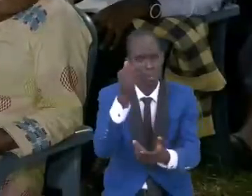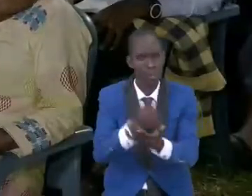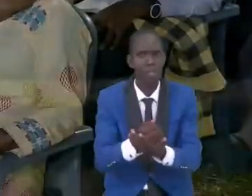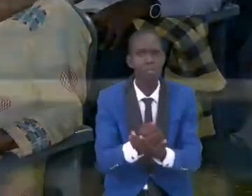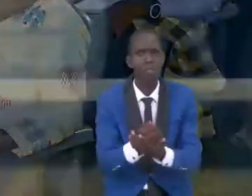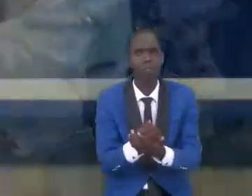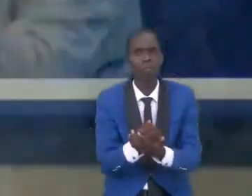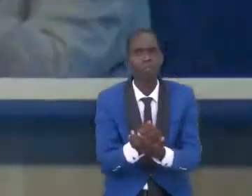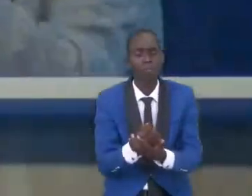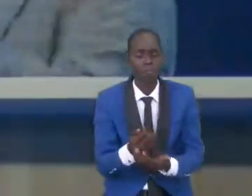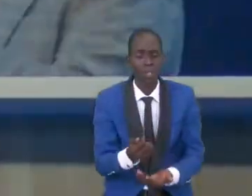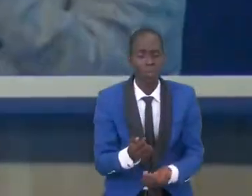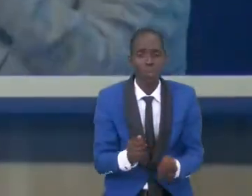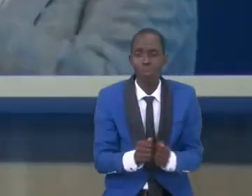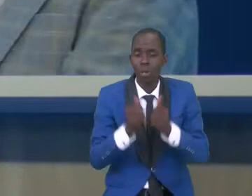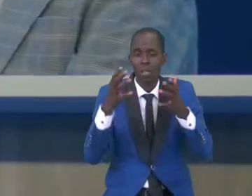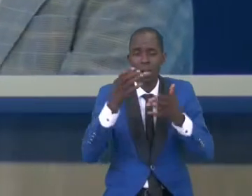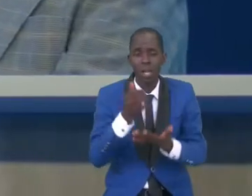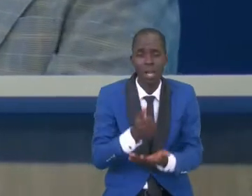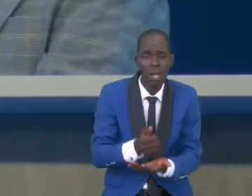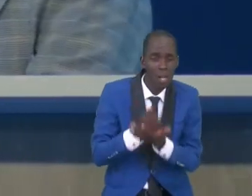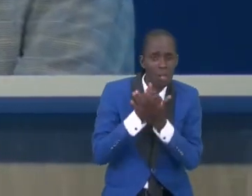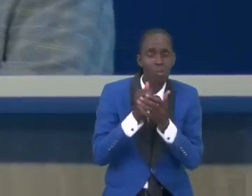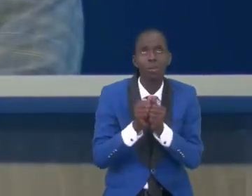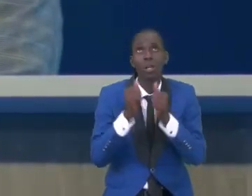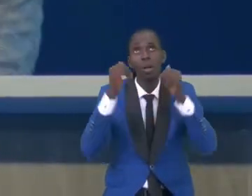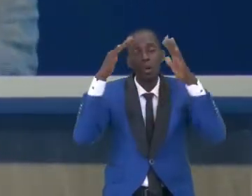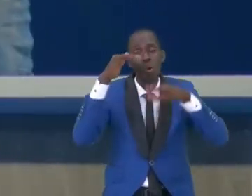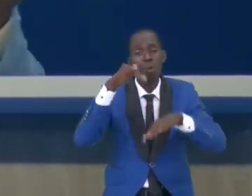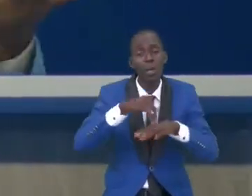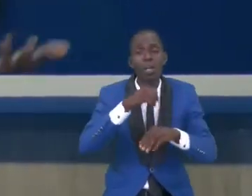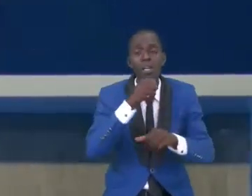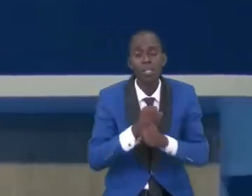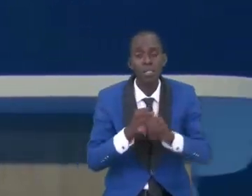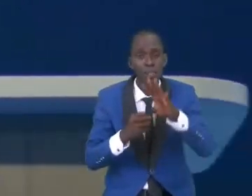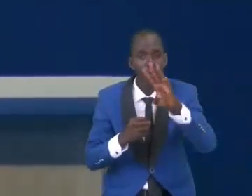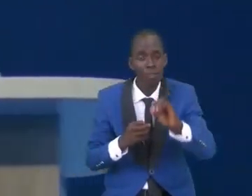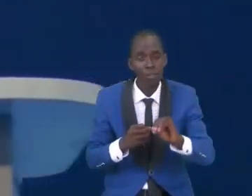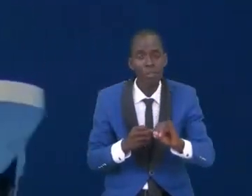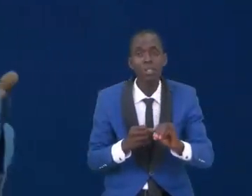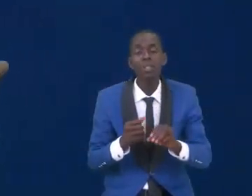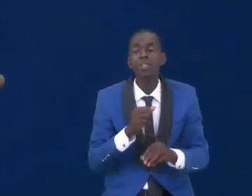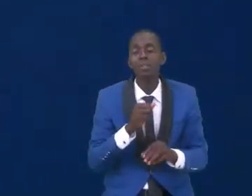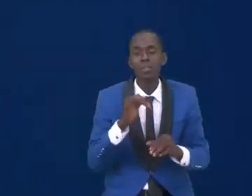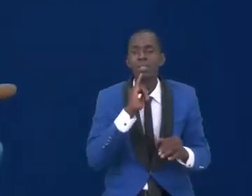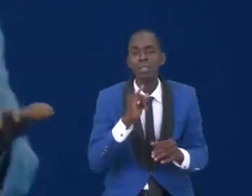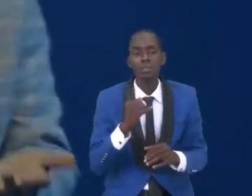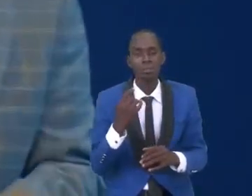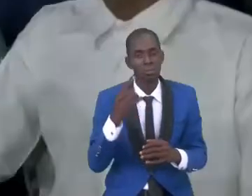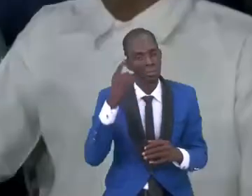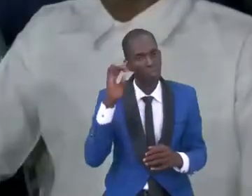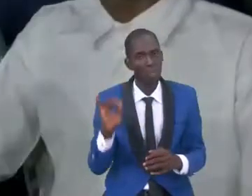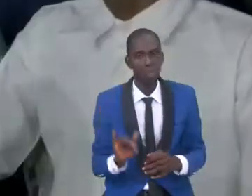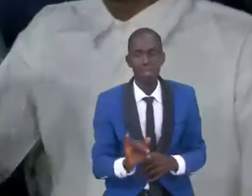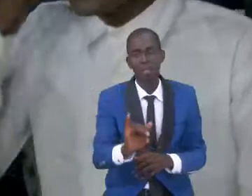Yeah. Helpless and hopeless at 40, helpless and hopeless forever. God says no.